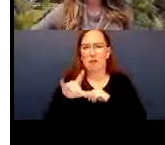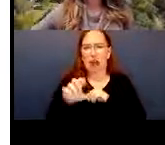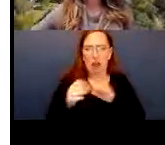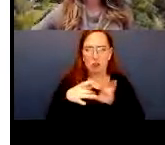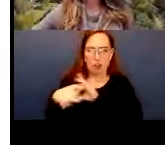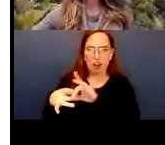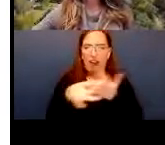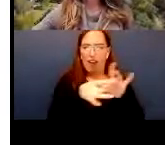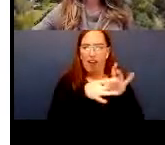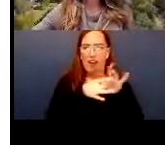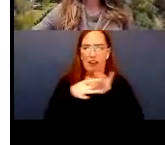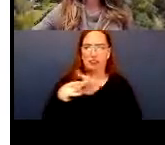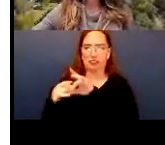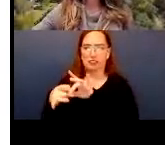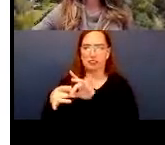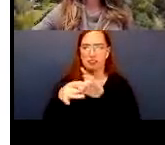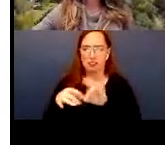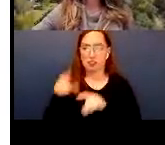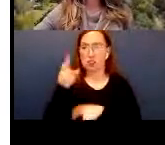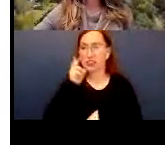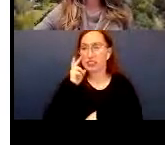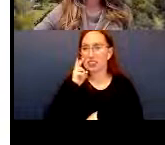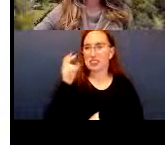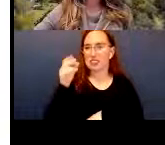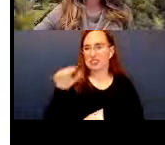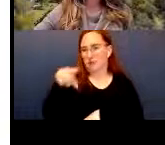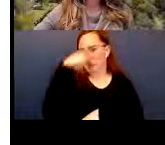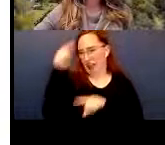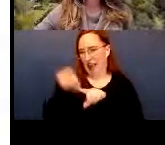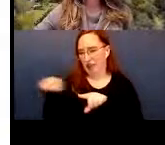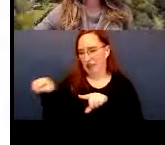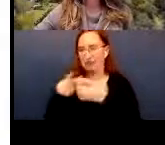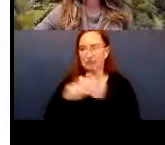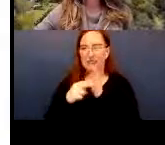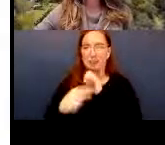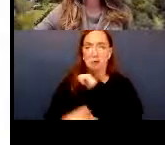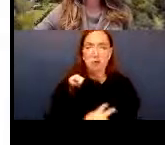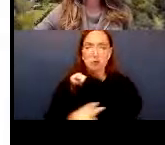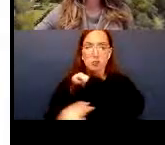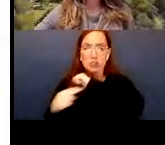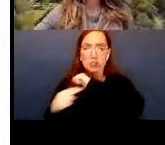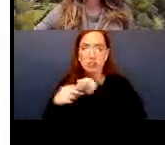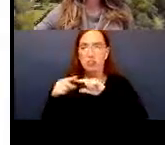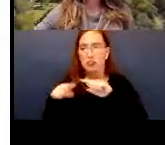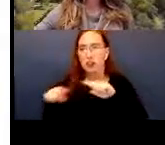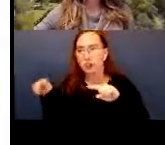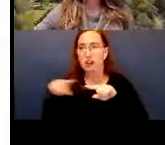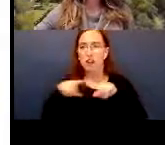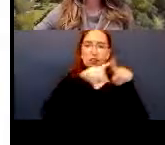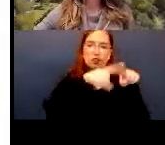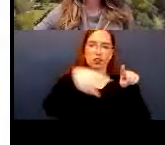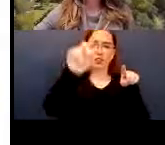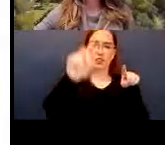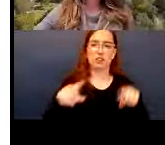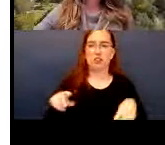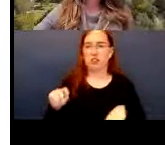throughout the park. So you see the bridge connection shown in the black arrows, Crenshaw Bridge, the Toomey Road Bridge,